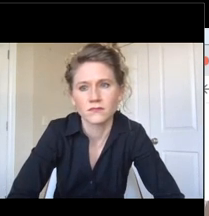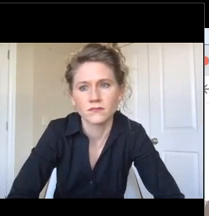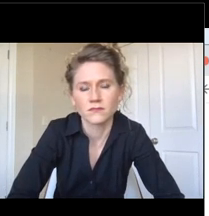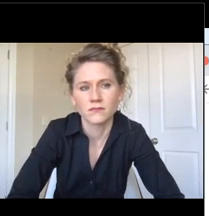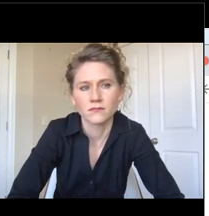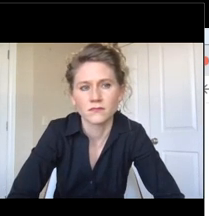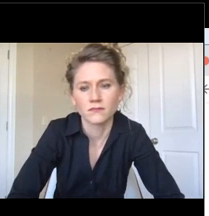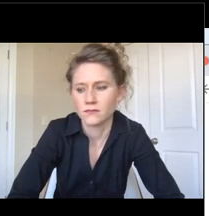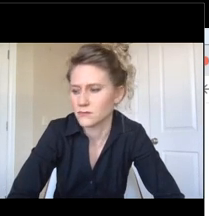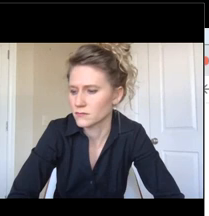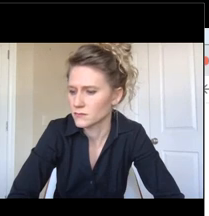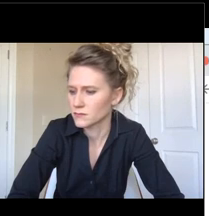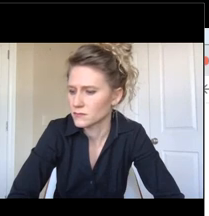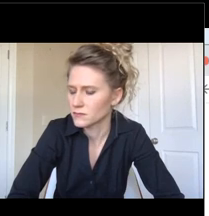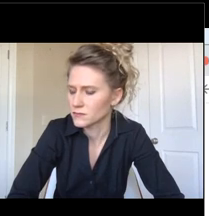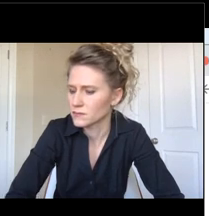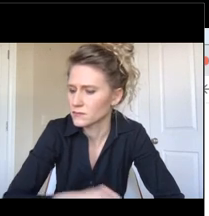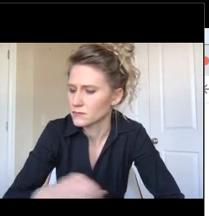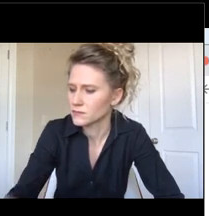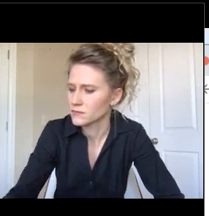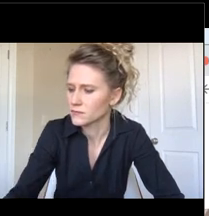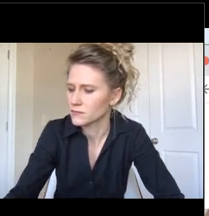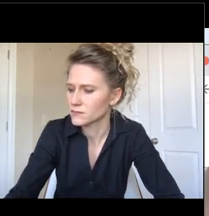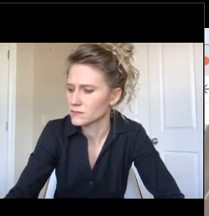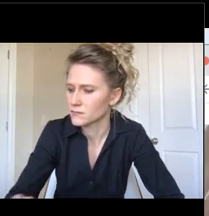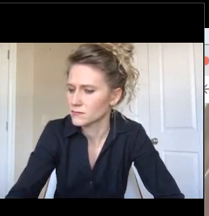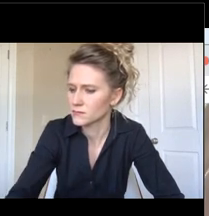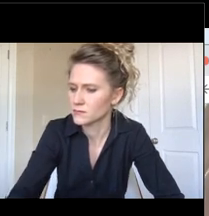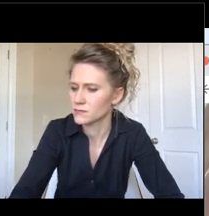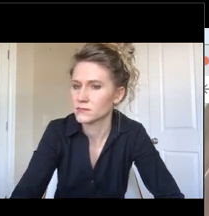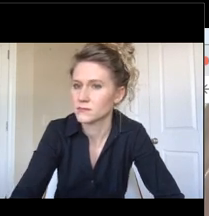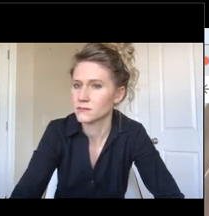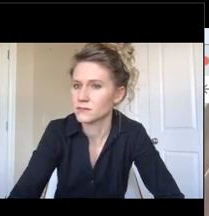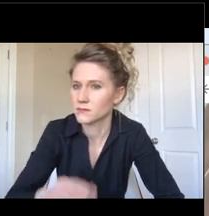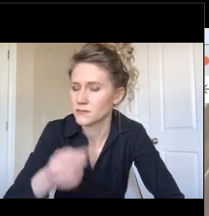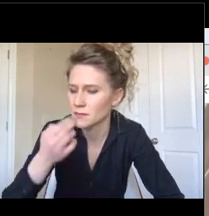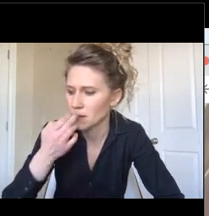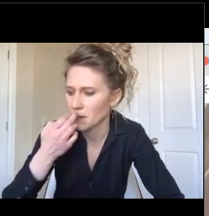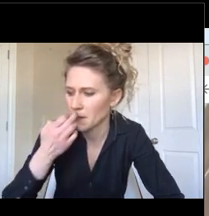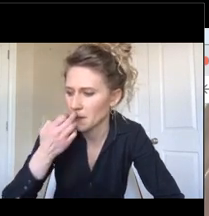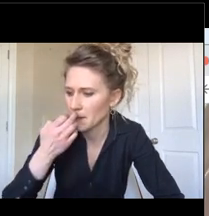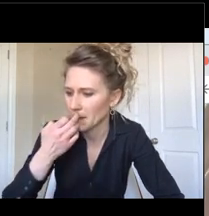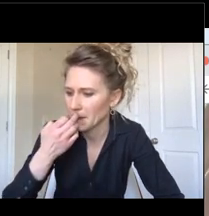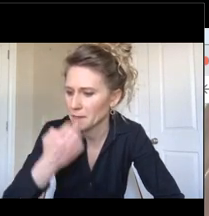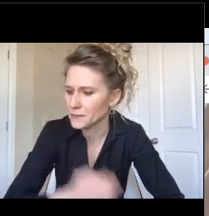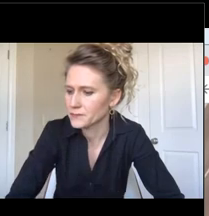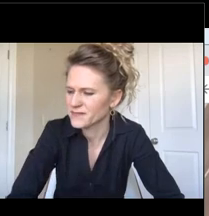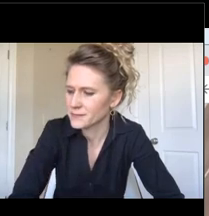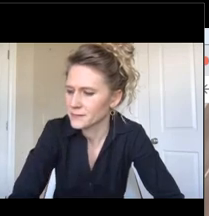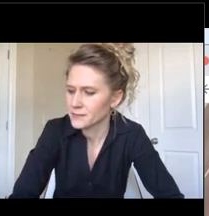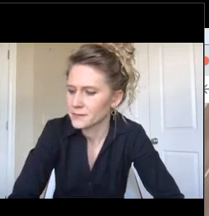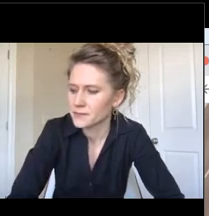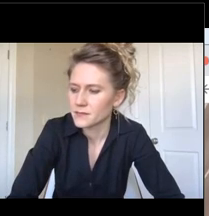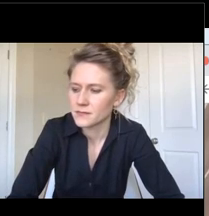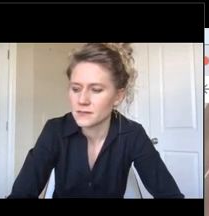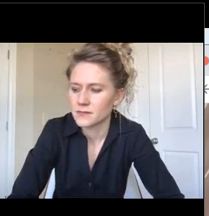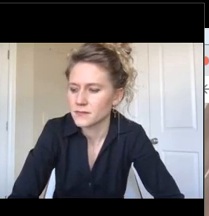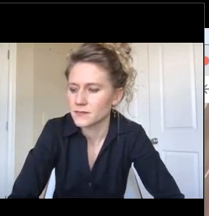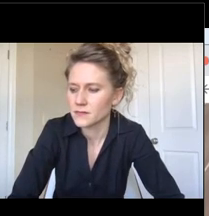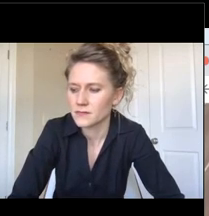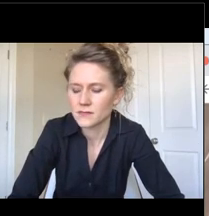can find on the Treatment Resource Center about cape seal. Obviously, that high level overview, you can learn things like process